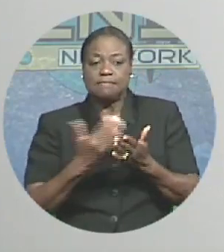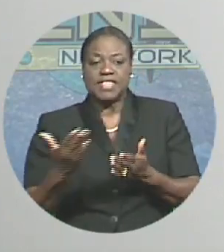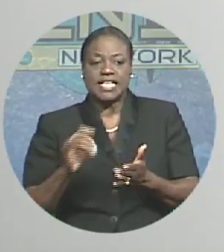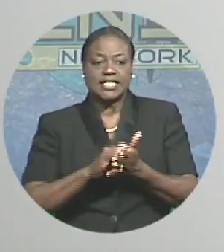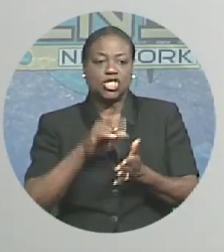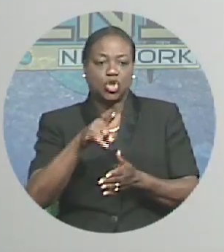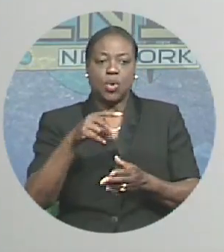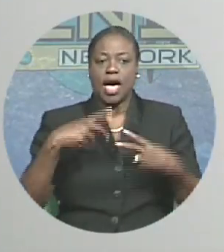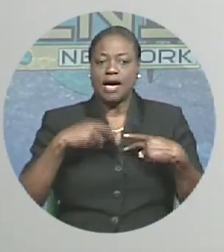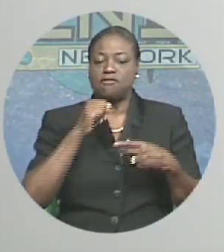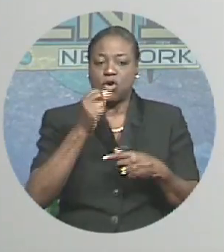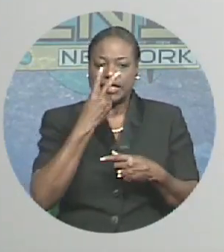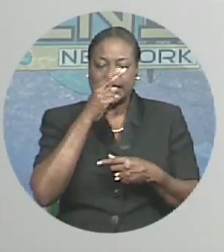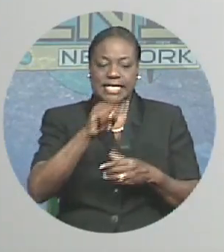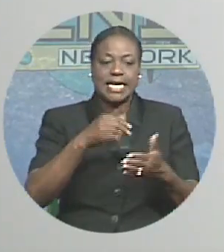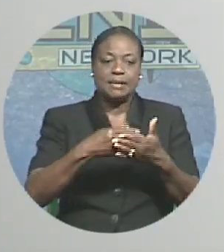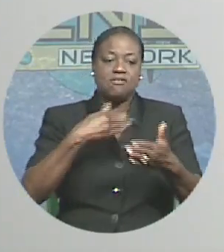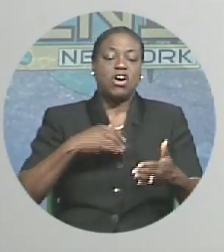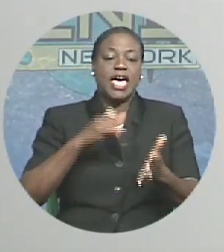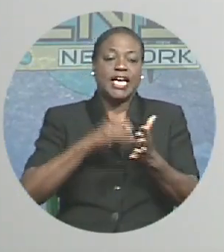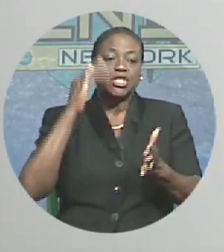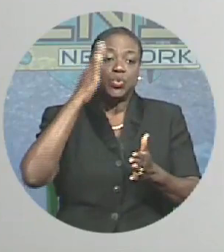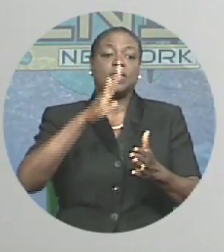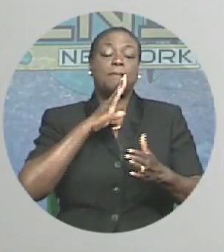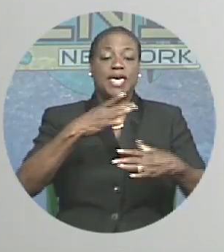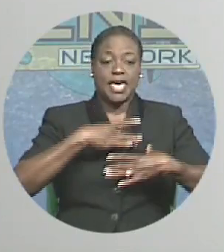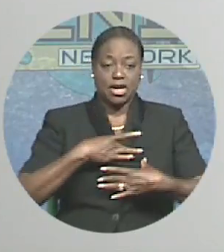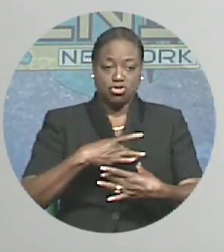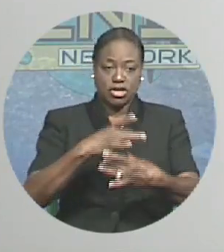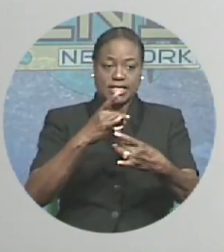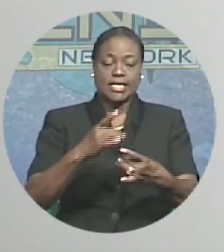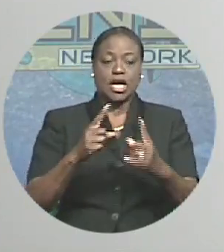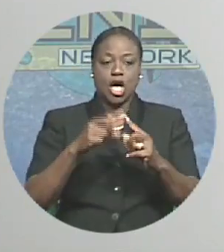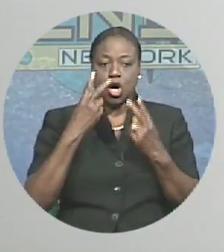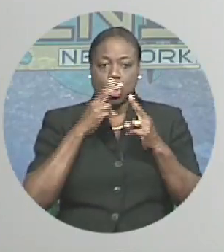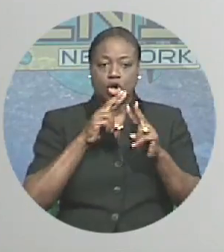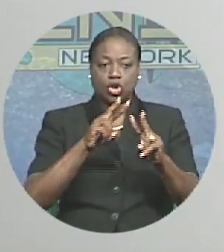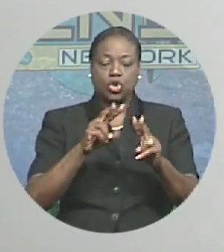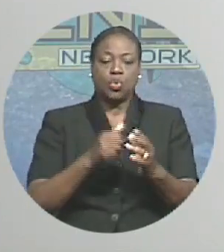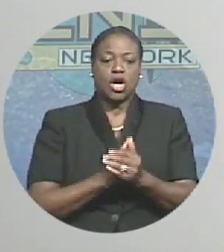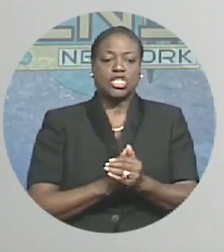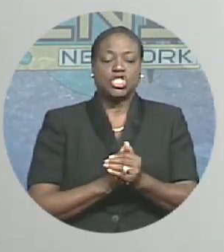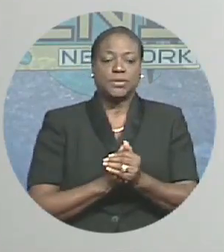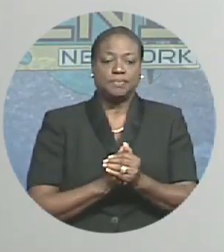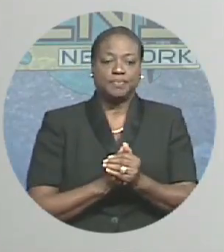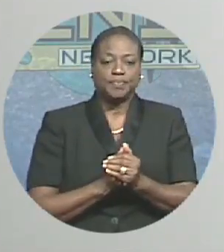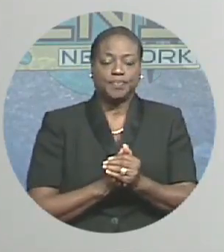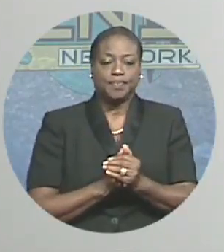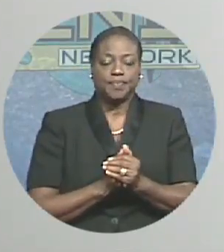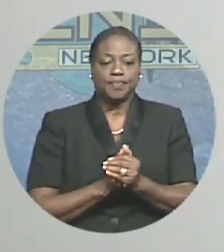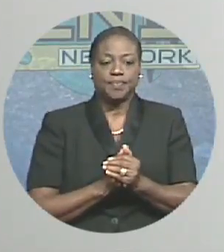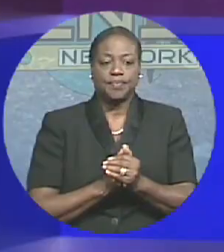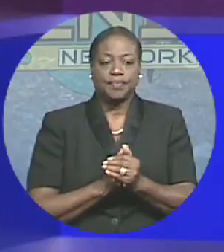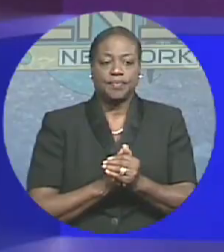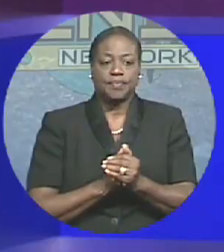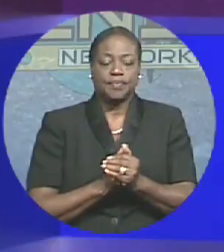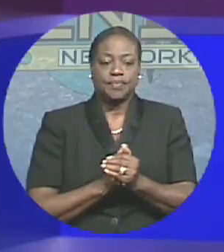an interesting look back as we get ready to do our casting call episode next week, which is always the funniest episode in the